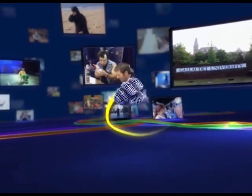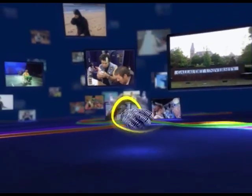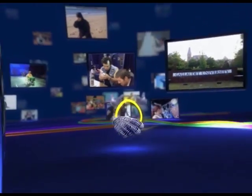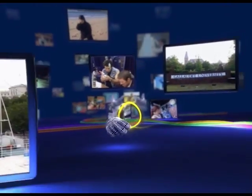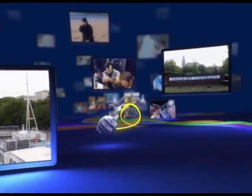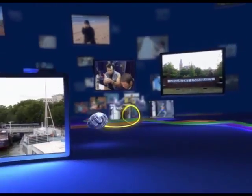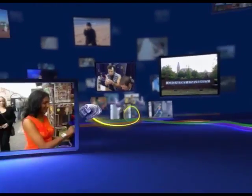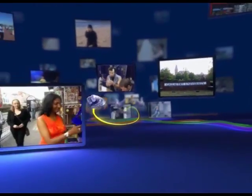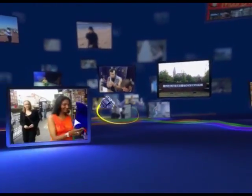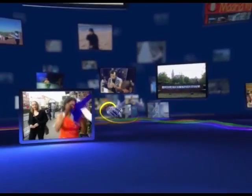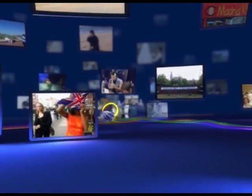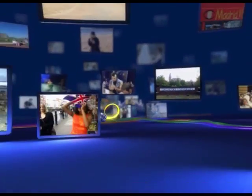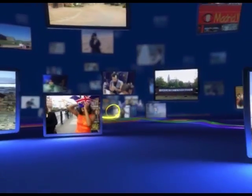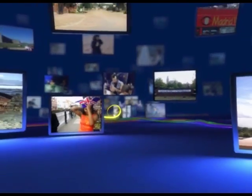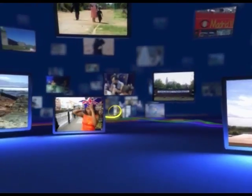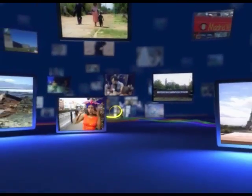Travel.